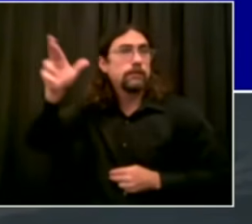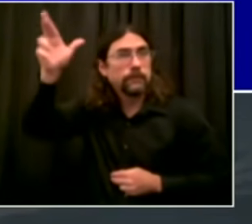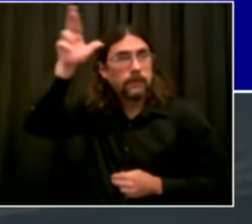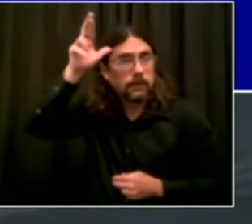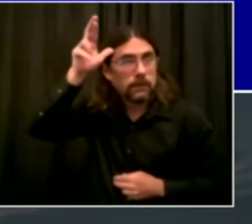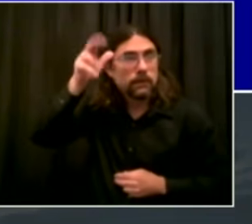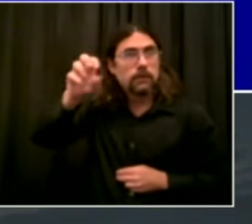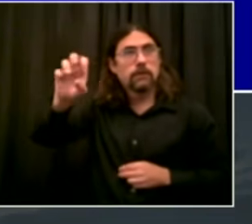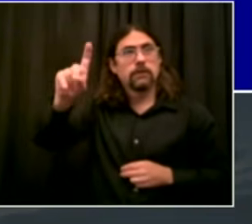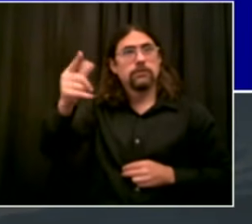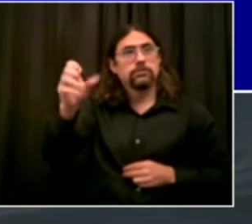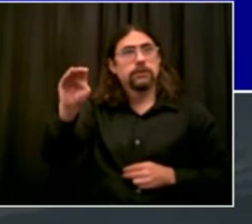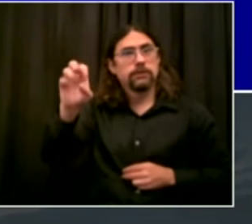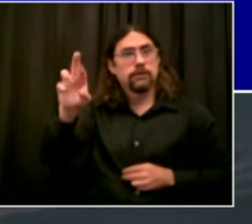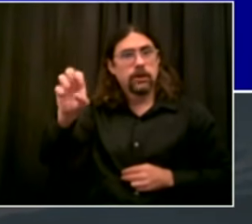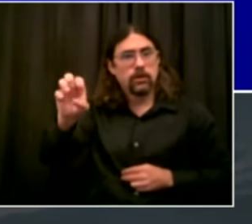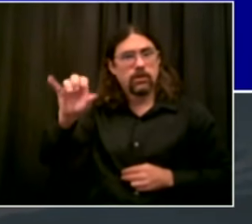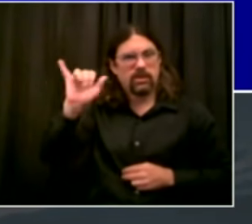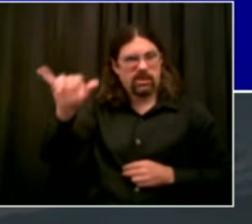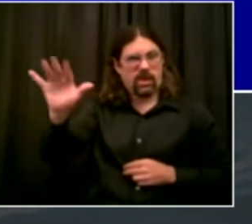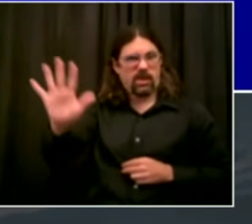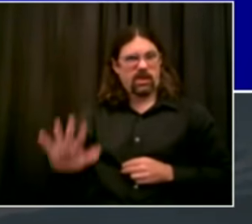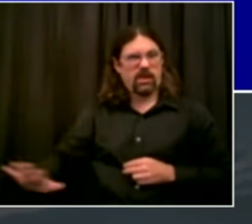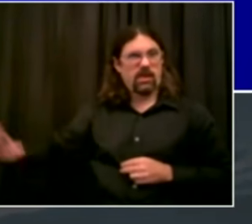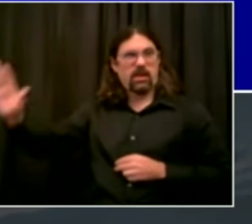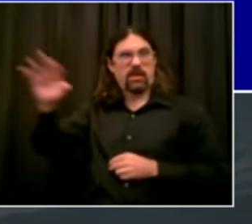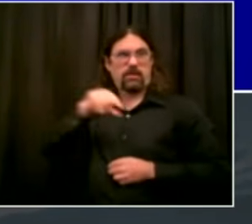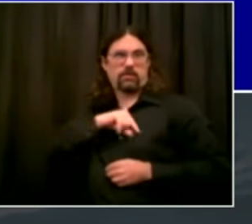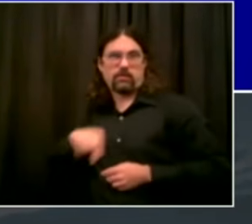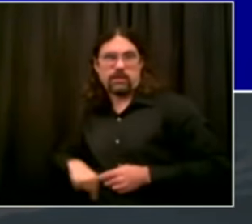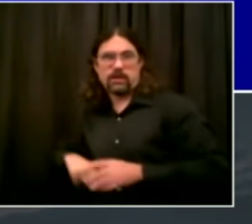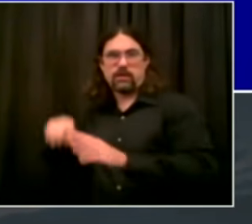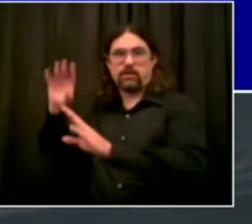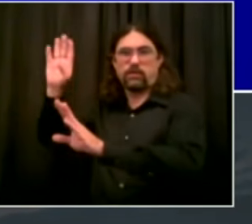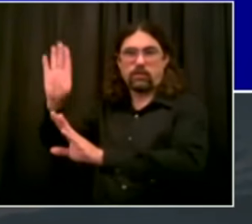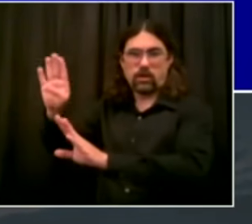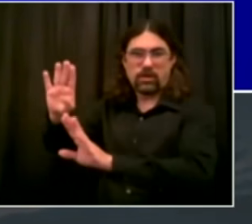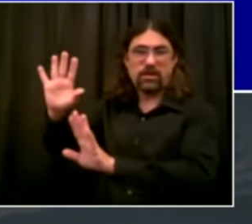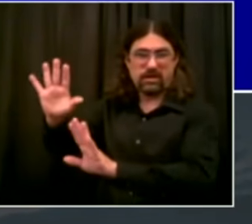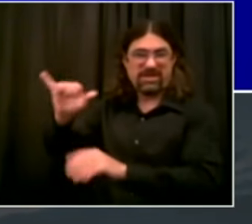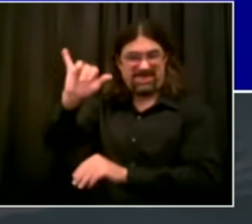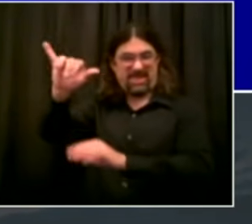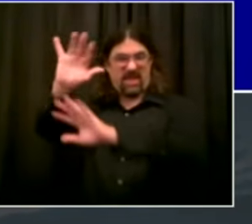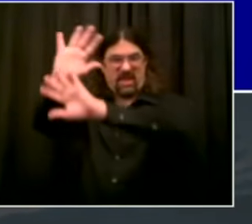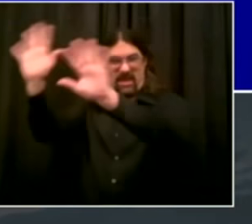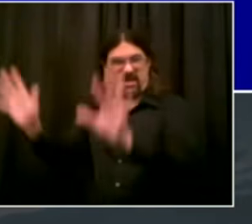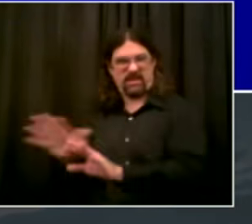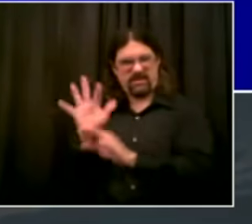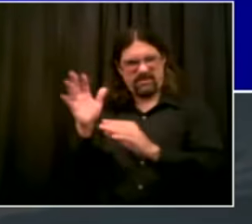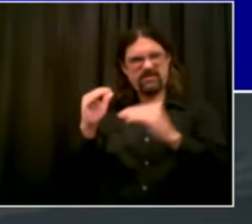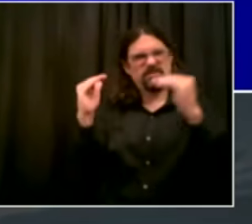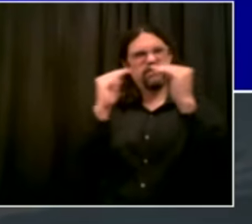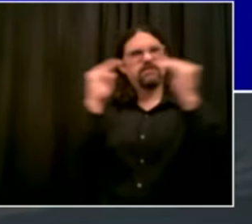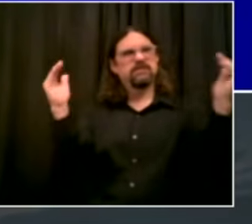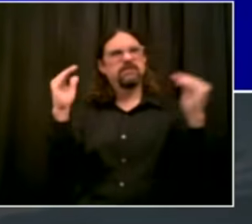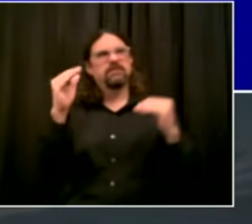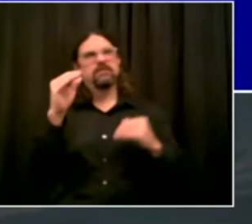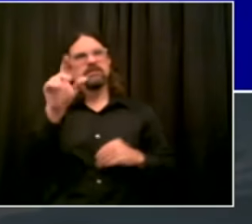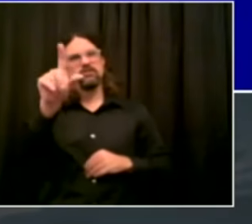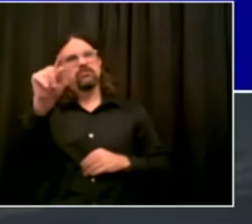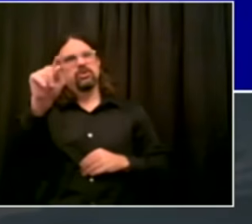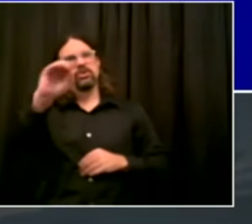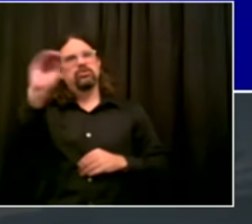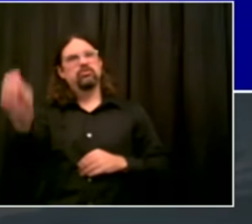coronavirus cases in New York City. This is something, again, we're going to address immediately. We have been working